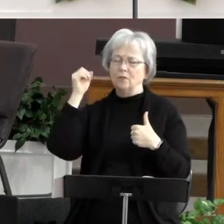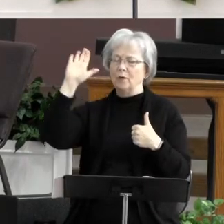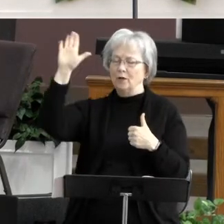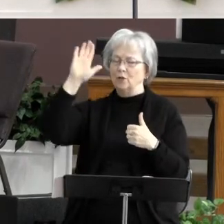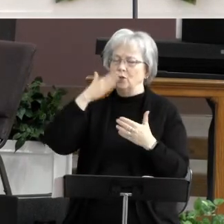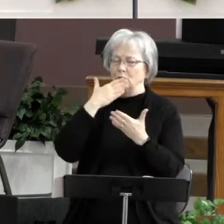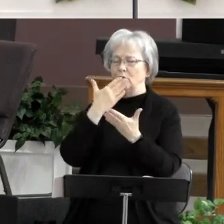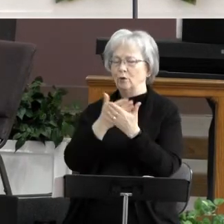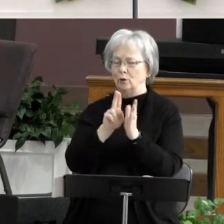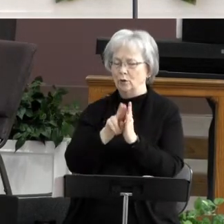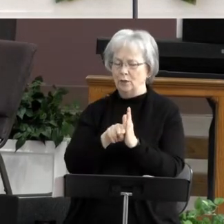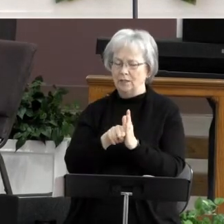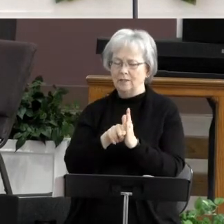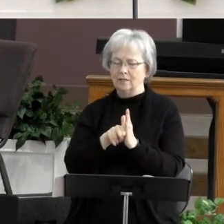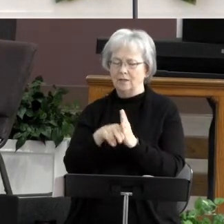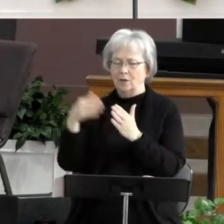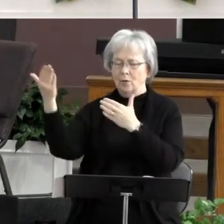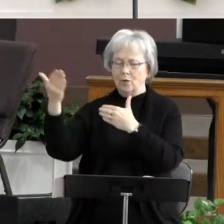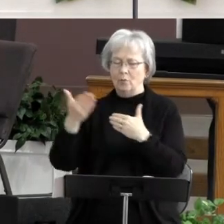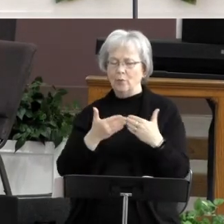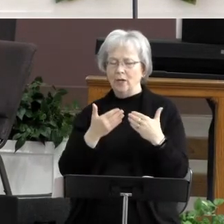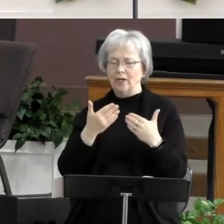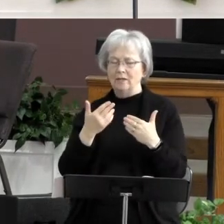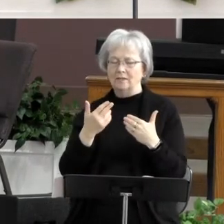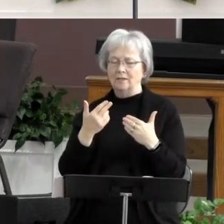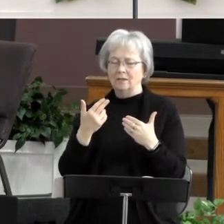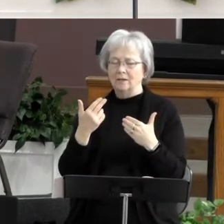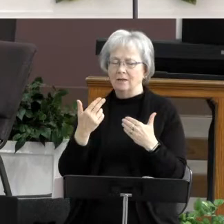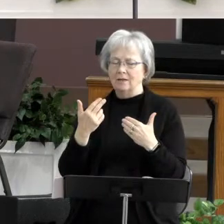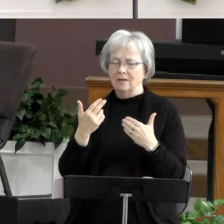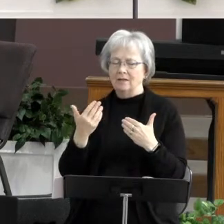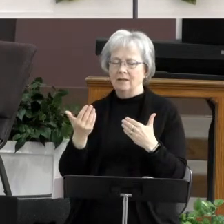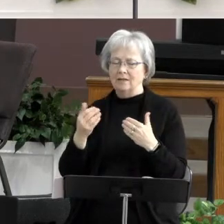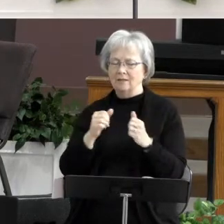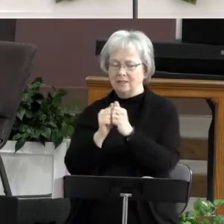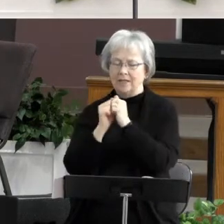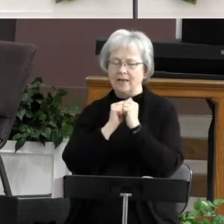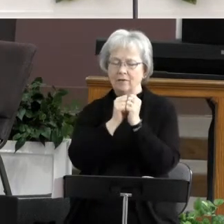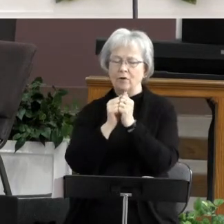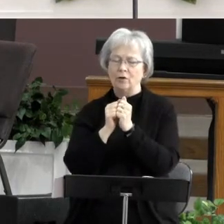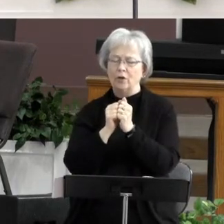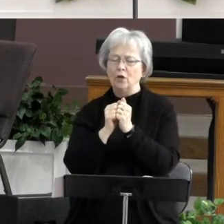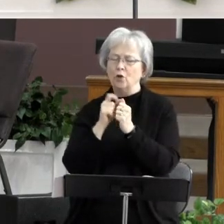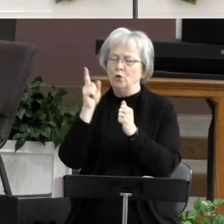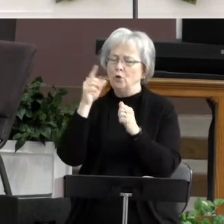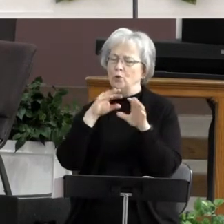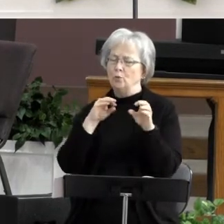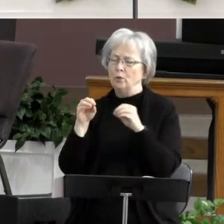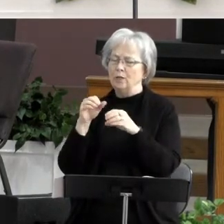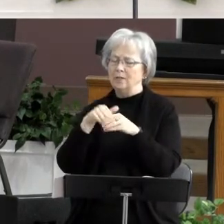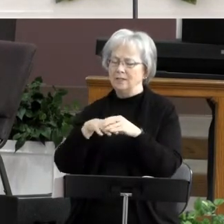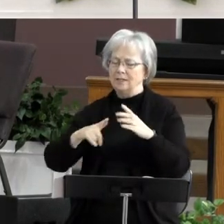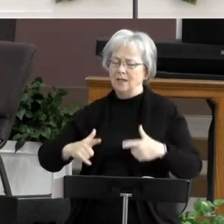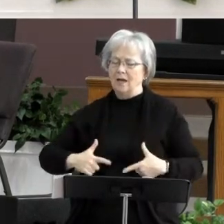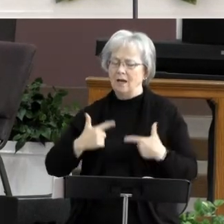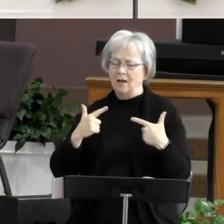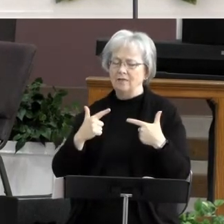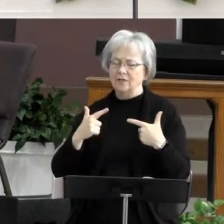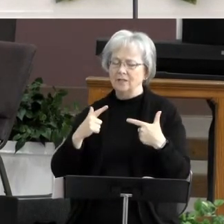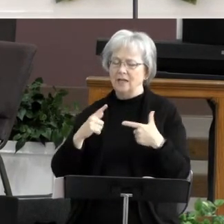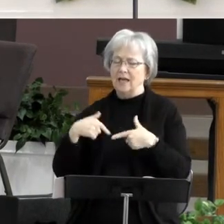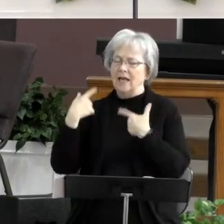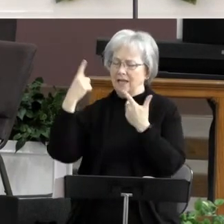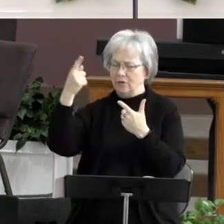you bring us back together, as you put us where we need to be in one another's lives,